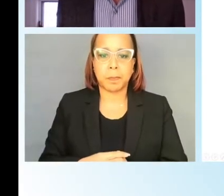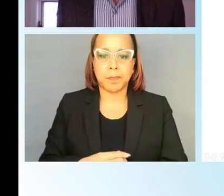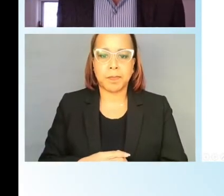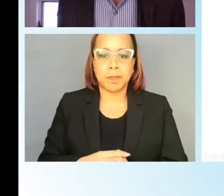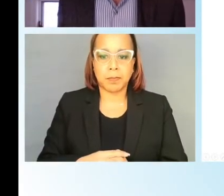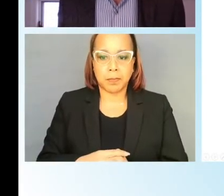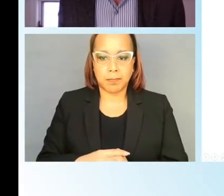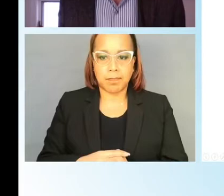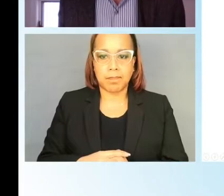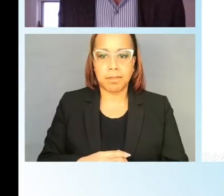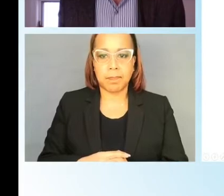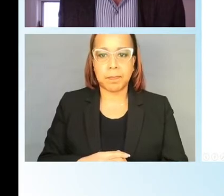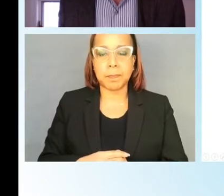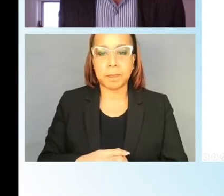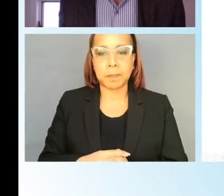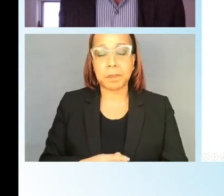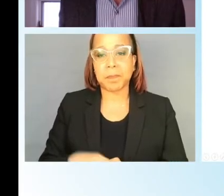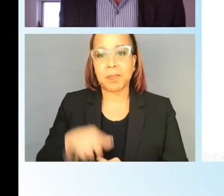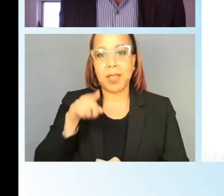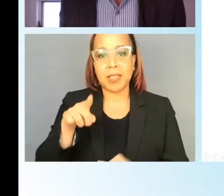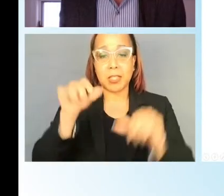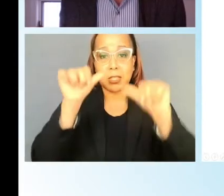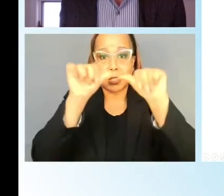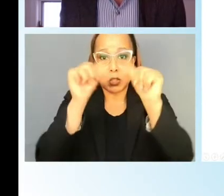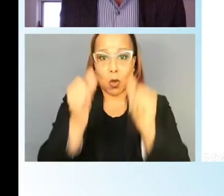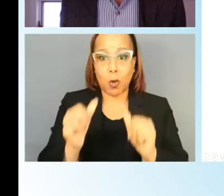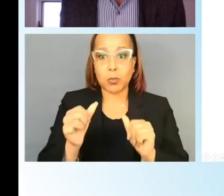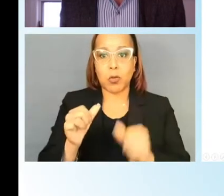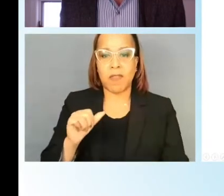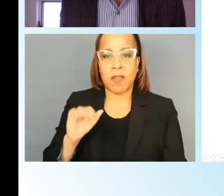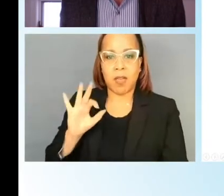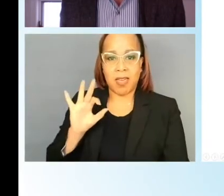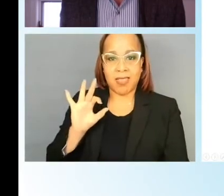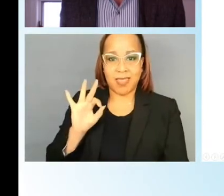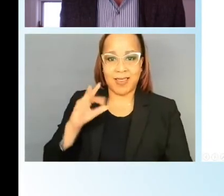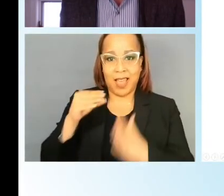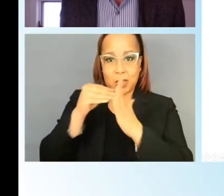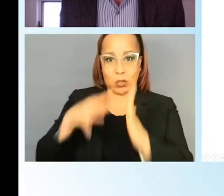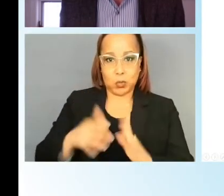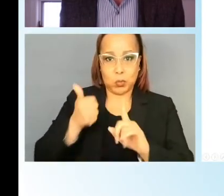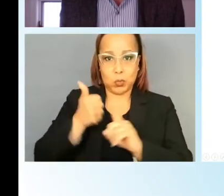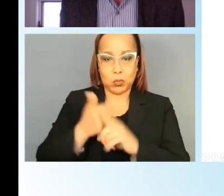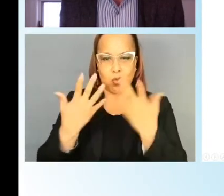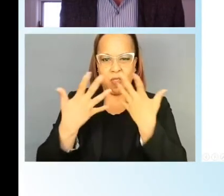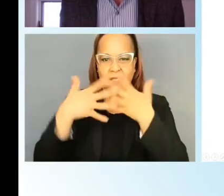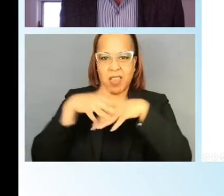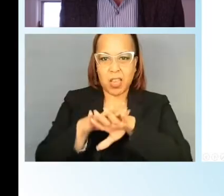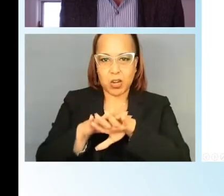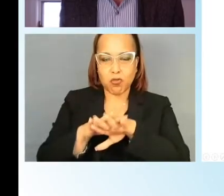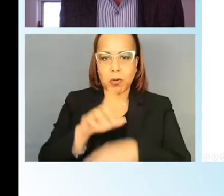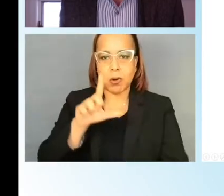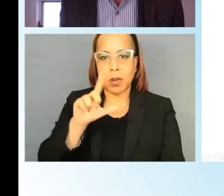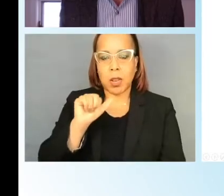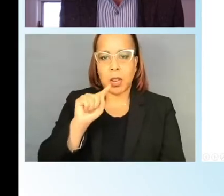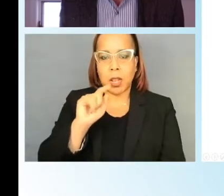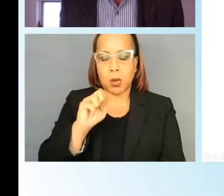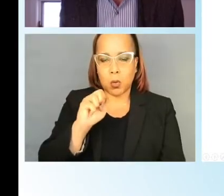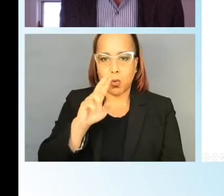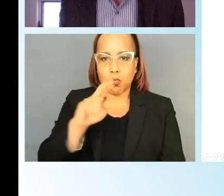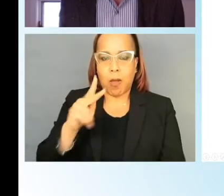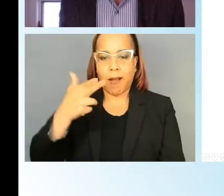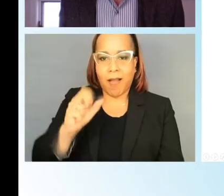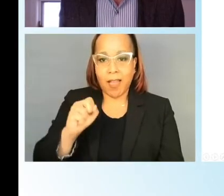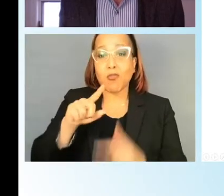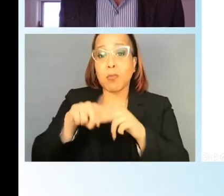This is actually a sculpture of the 9 students who integrated Little Rock High School beginning in